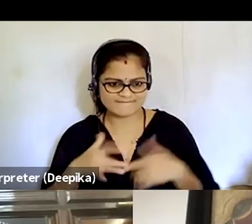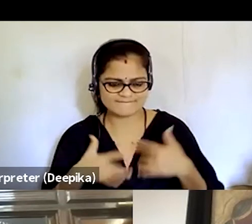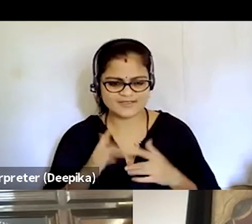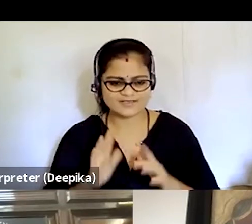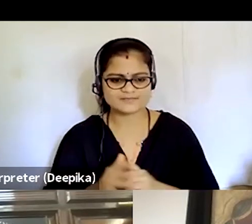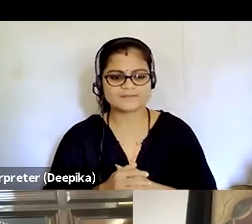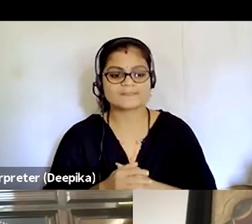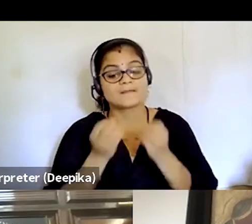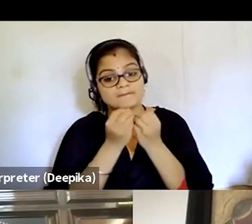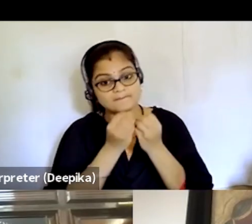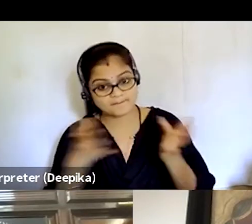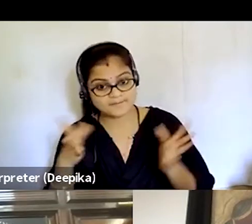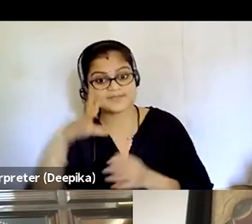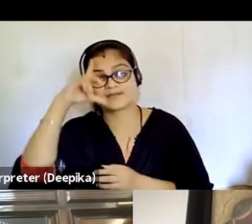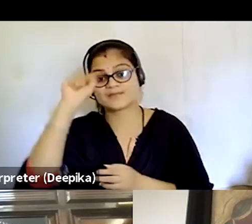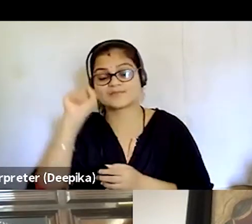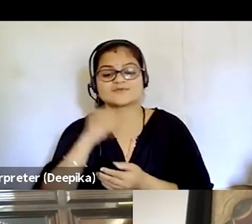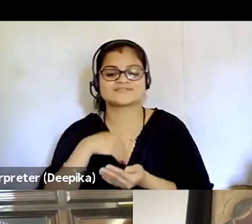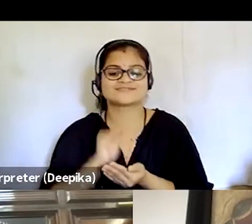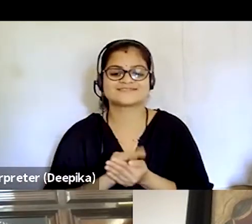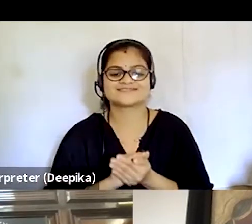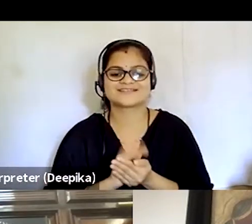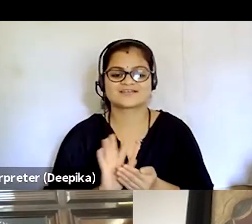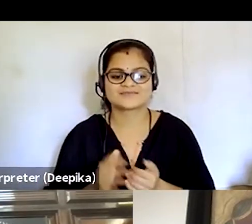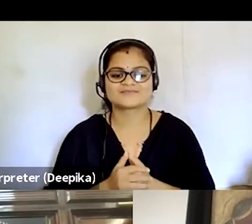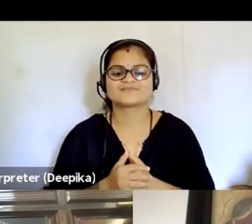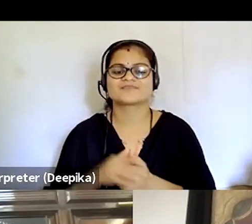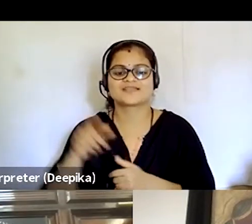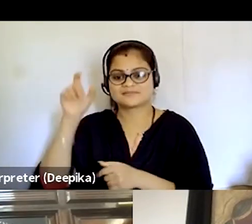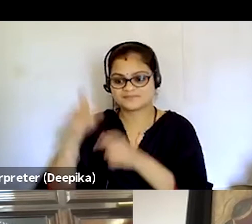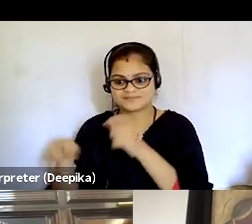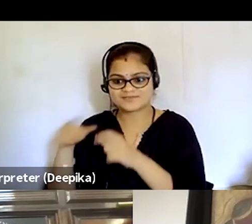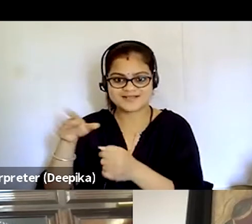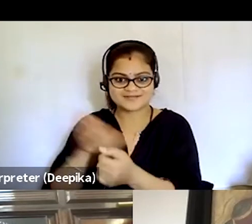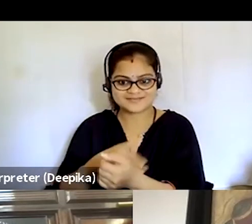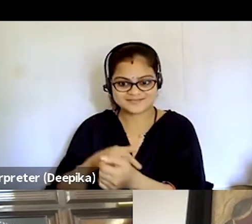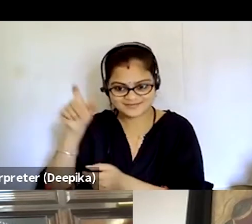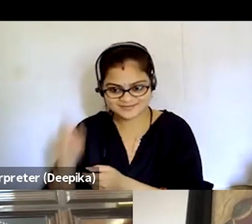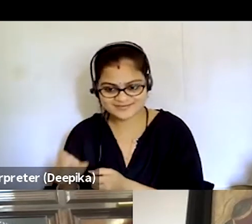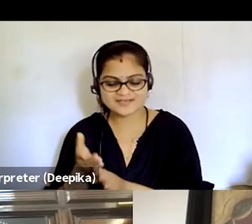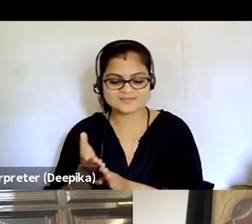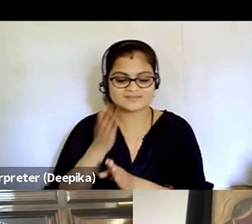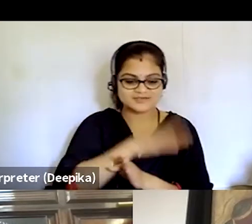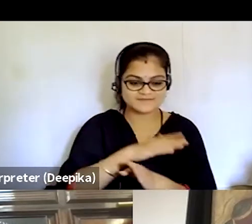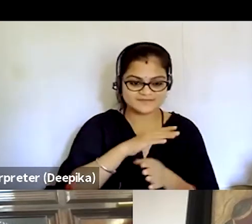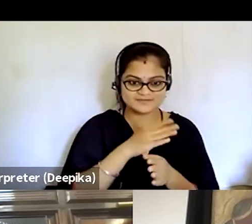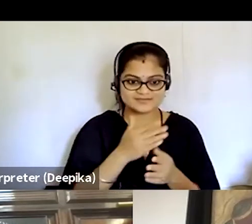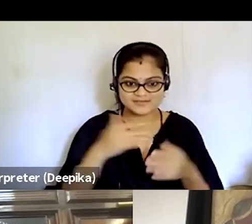Yeah, many memories because we would spend time with the artists, before the event, after the